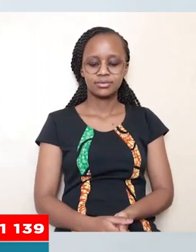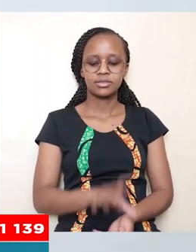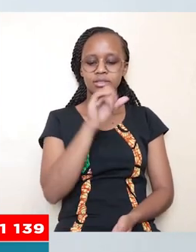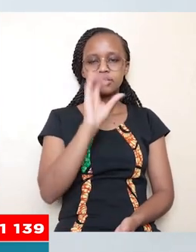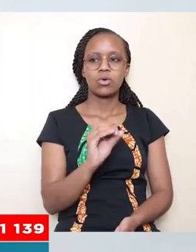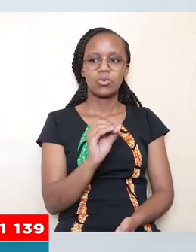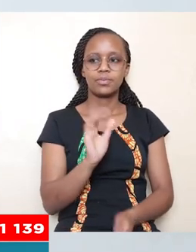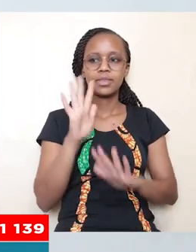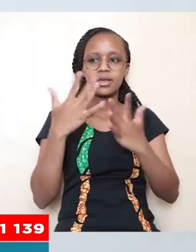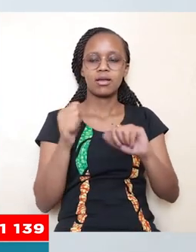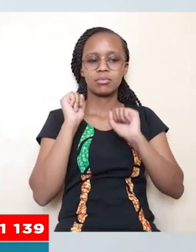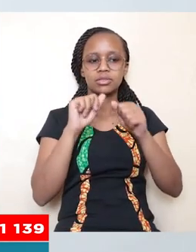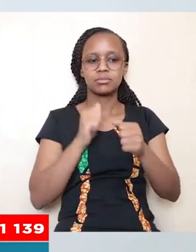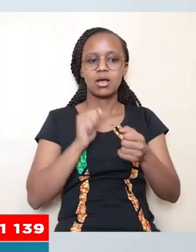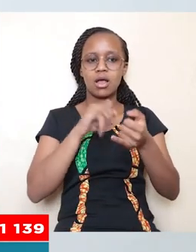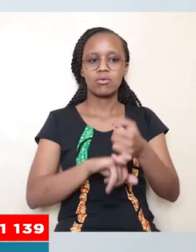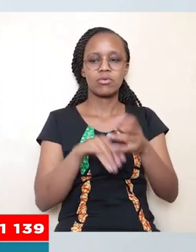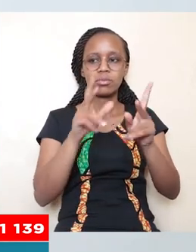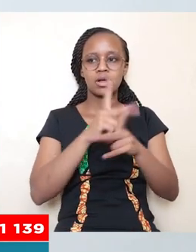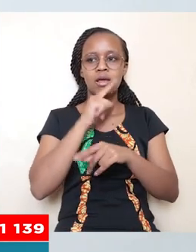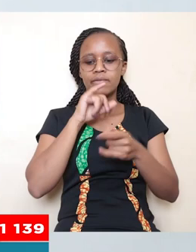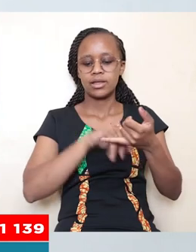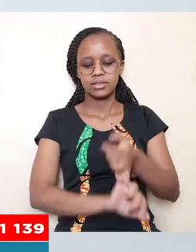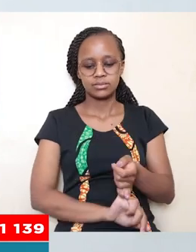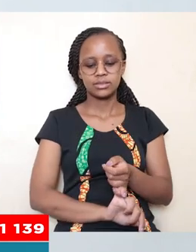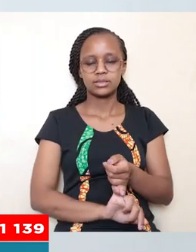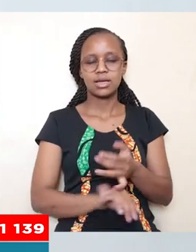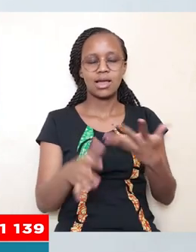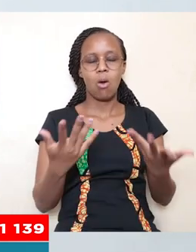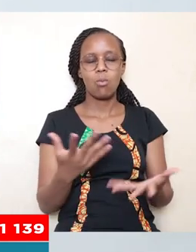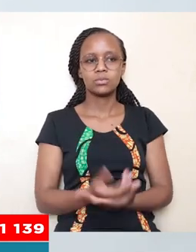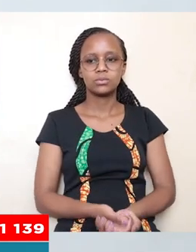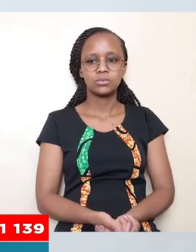So, how can a wife protect the husband?